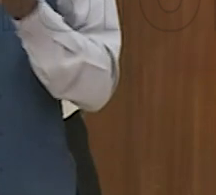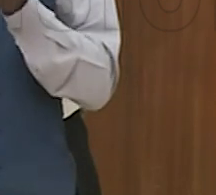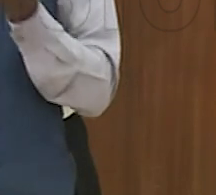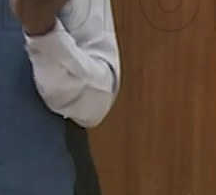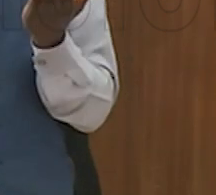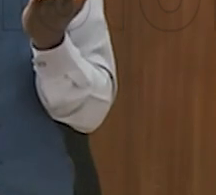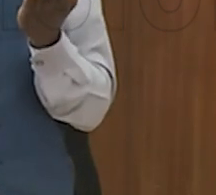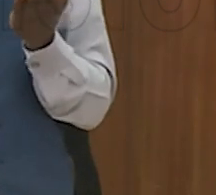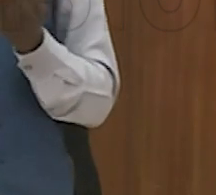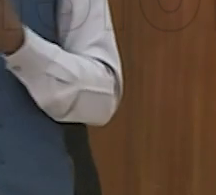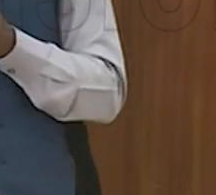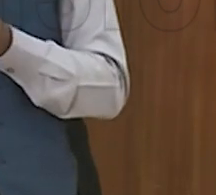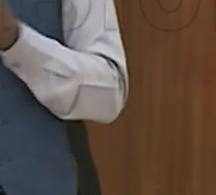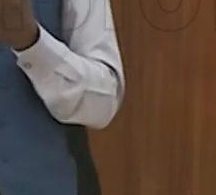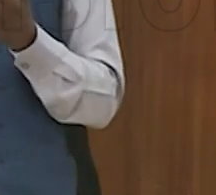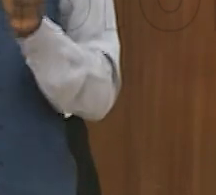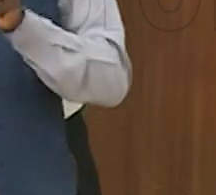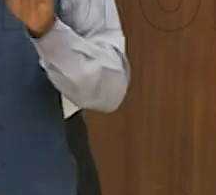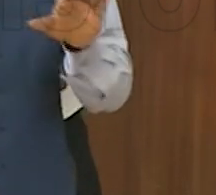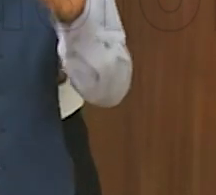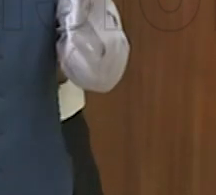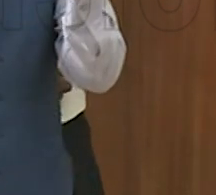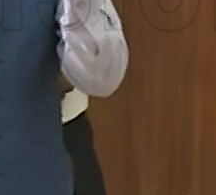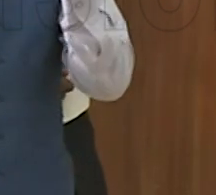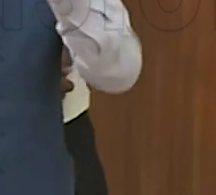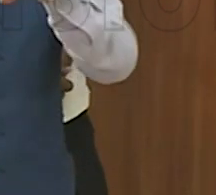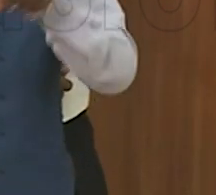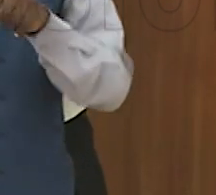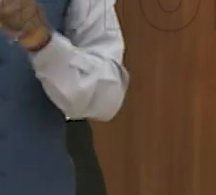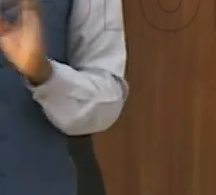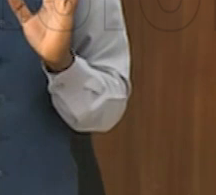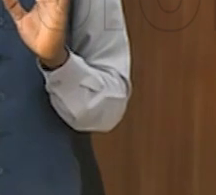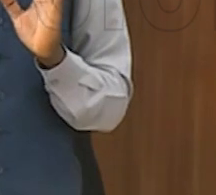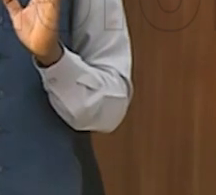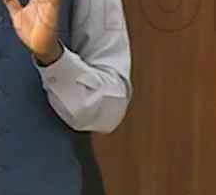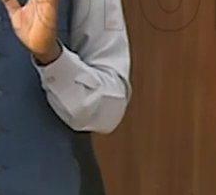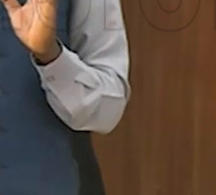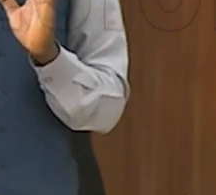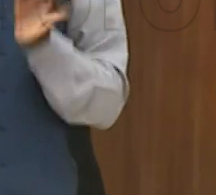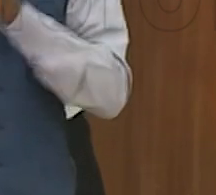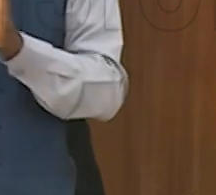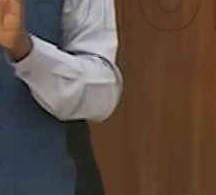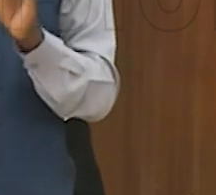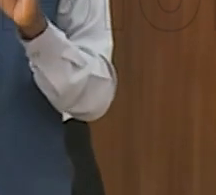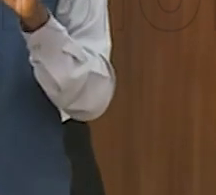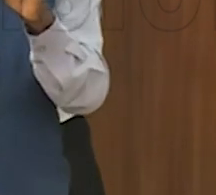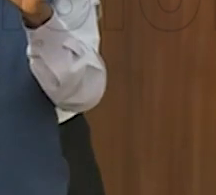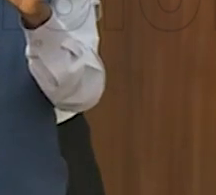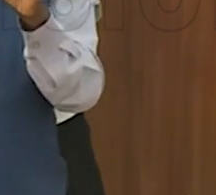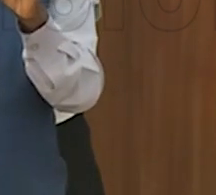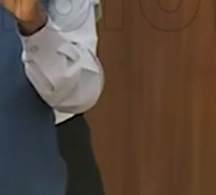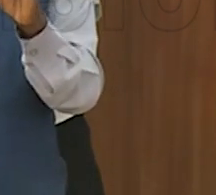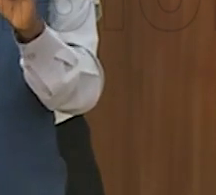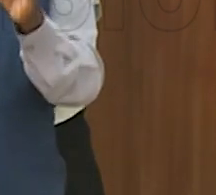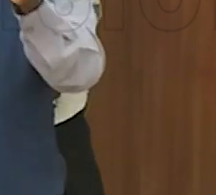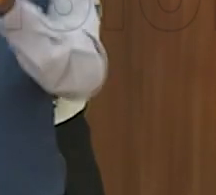elitist virus. It can affect anybody. If you are infected, seek